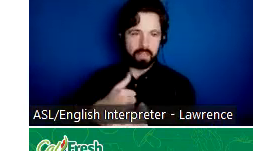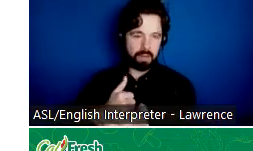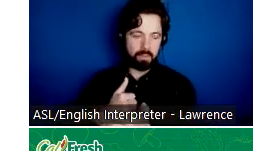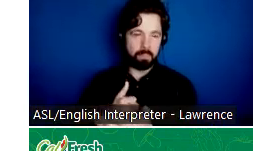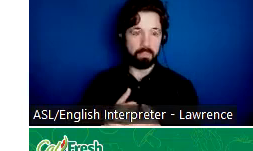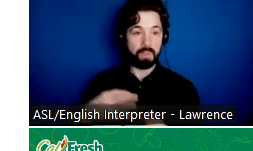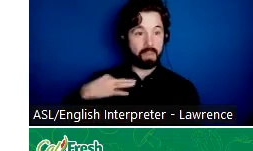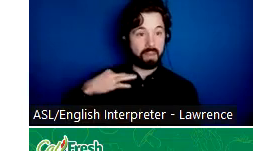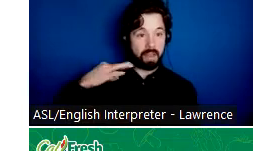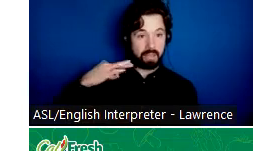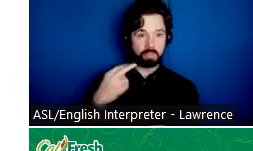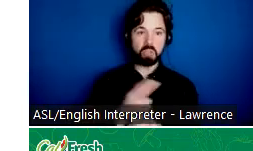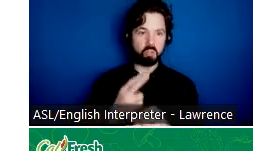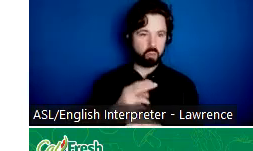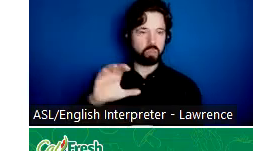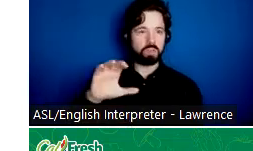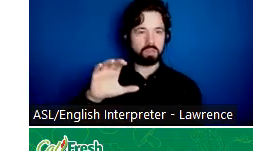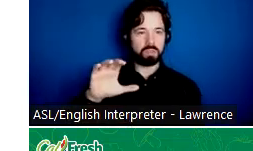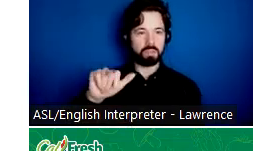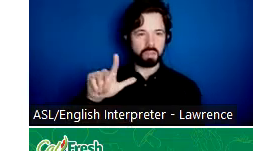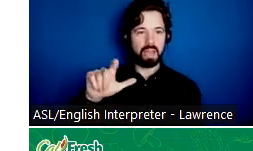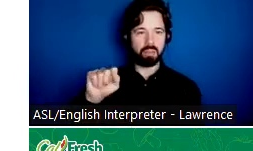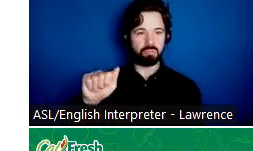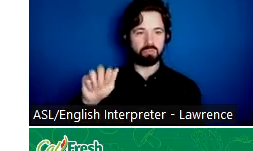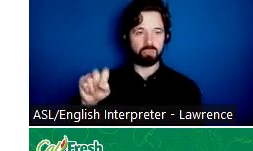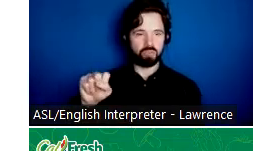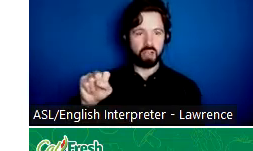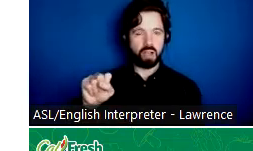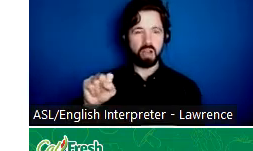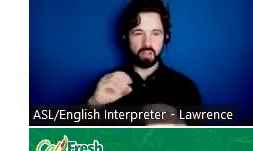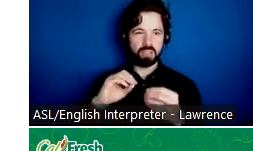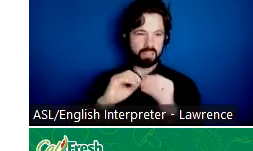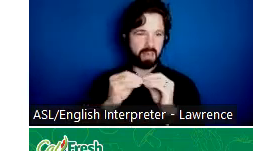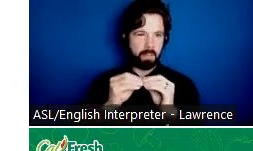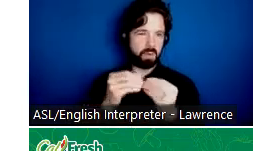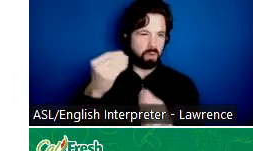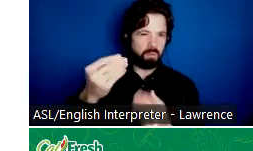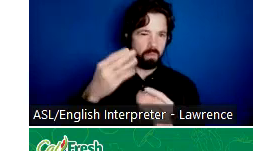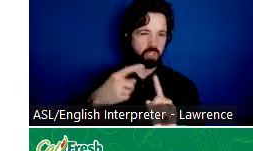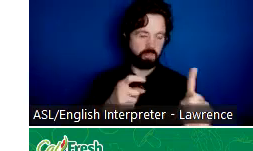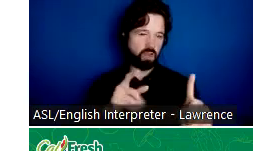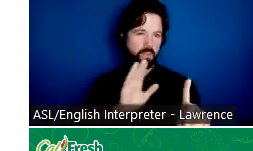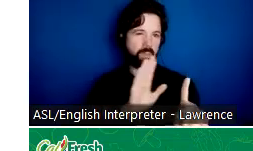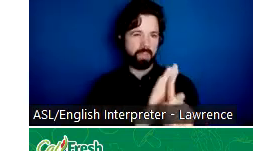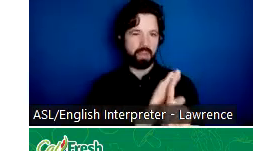determined using CalSOS data from the CalWorks, CalFresh, or Medi-Cal case.